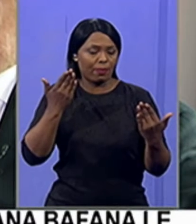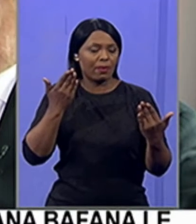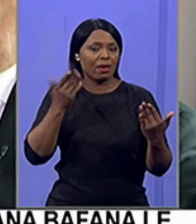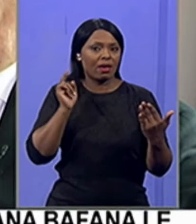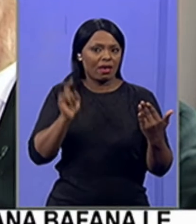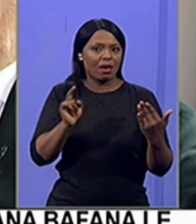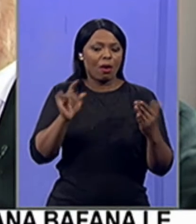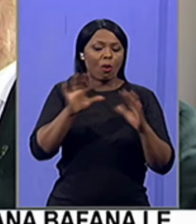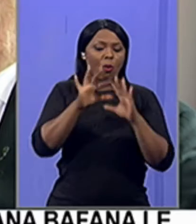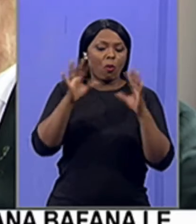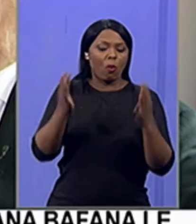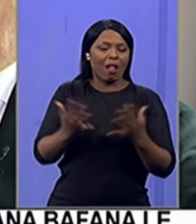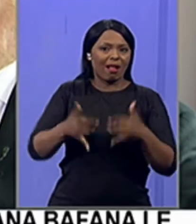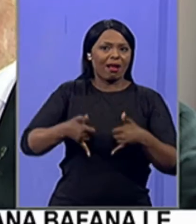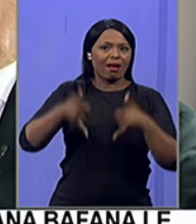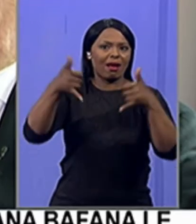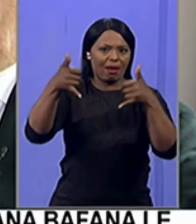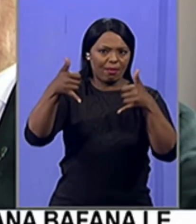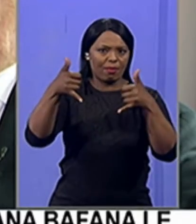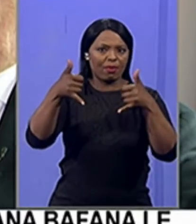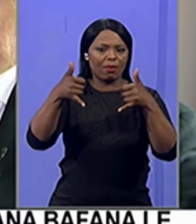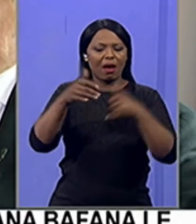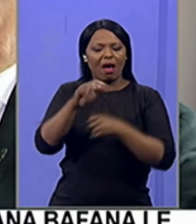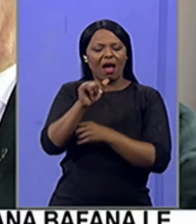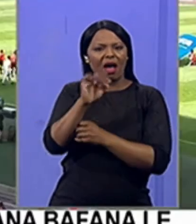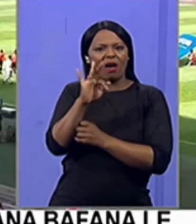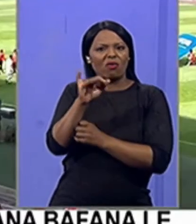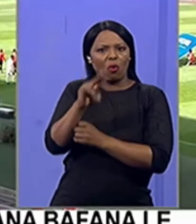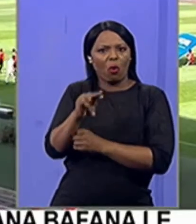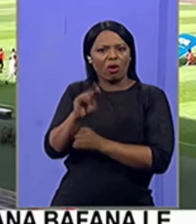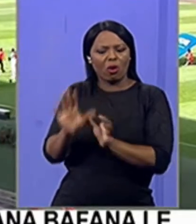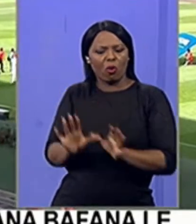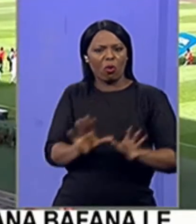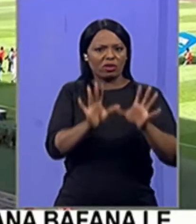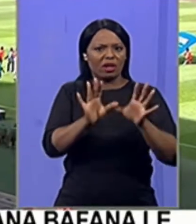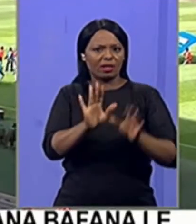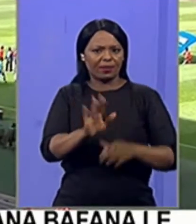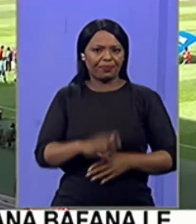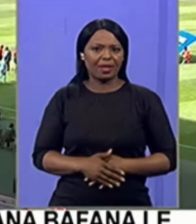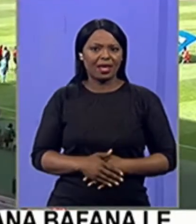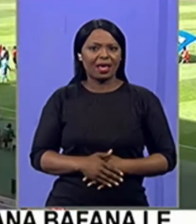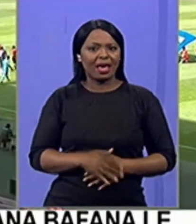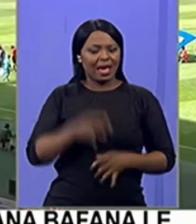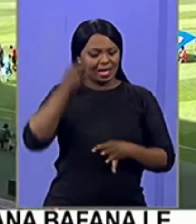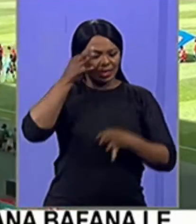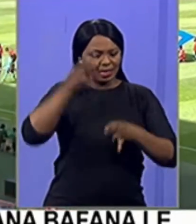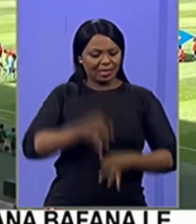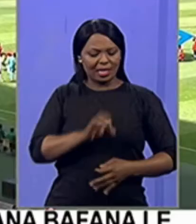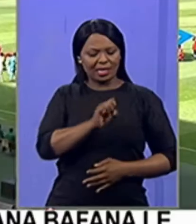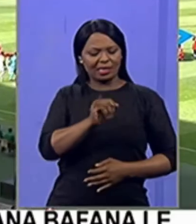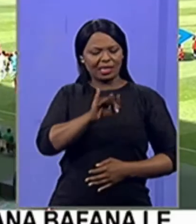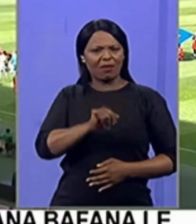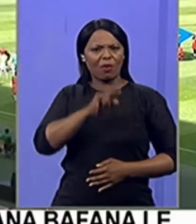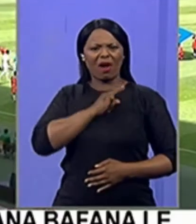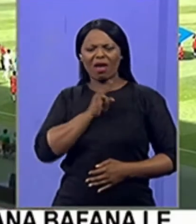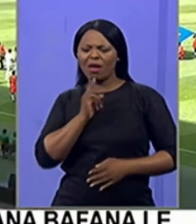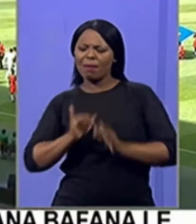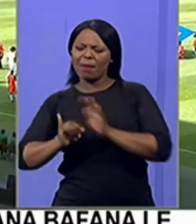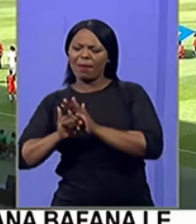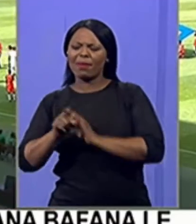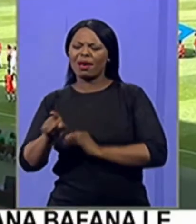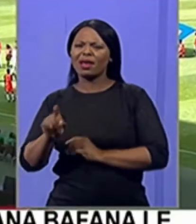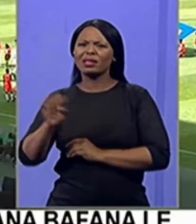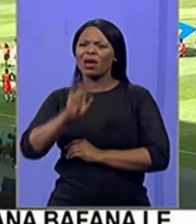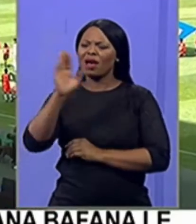the World Cup on the African continent. Qeto ena ya SAFA ke nakong eo ho bonahala Maafrika Borwa a sena